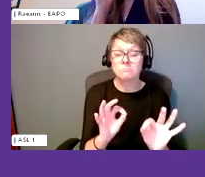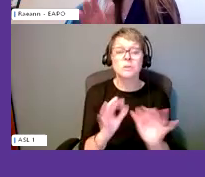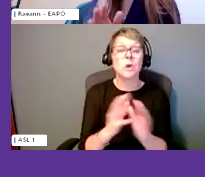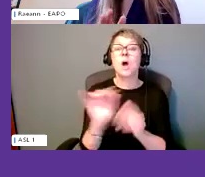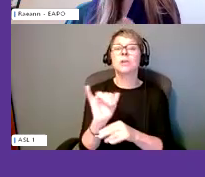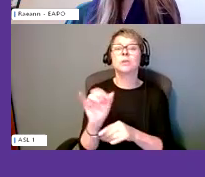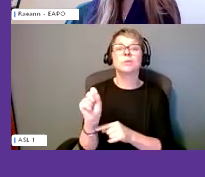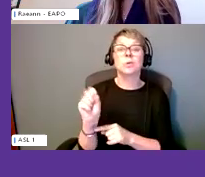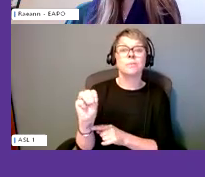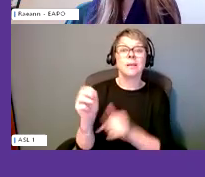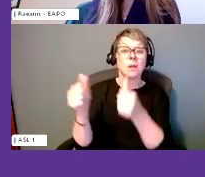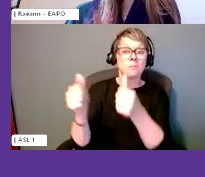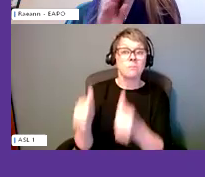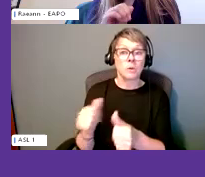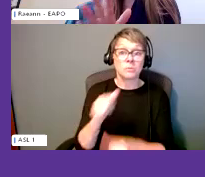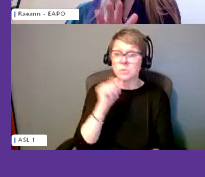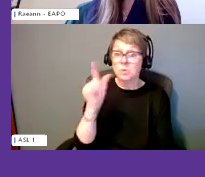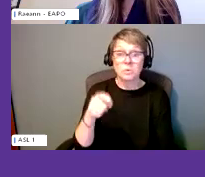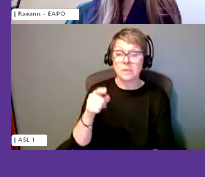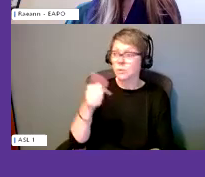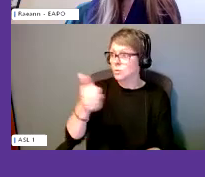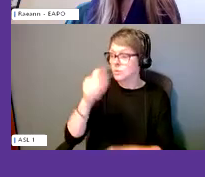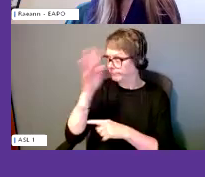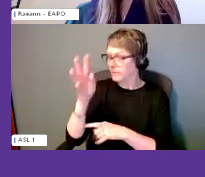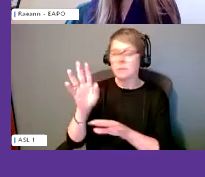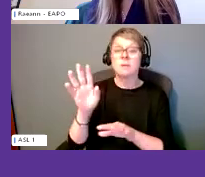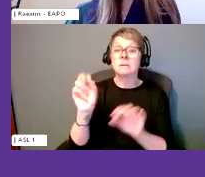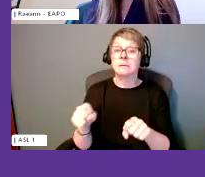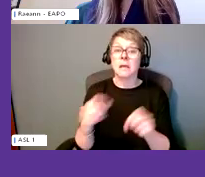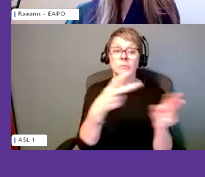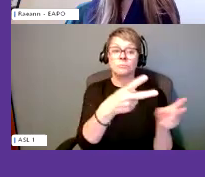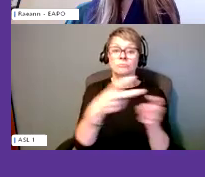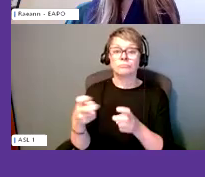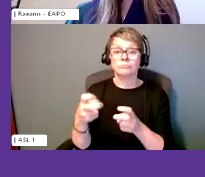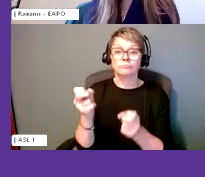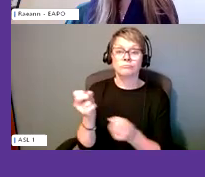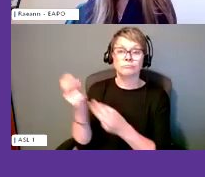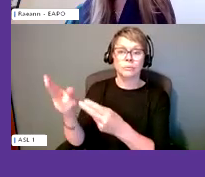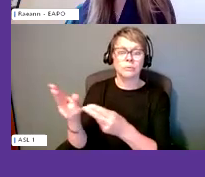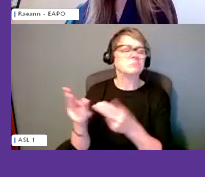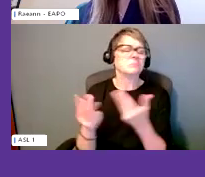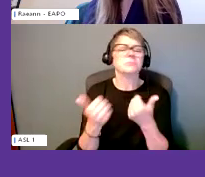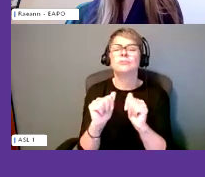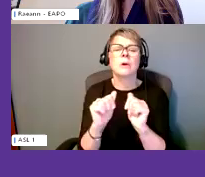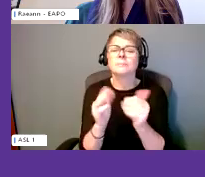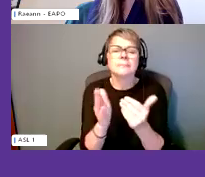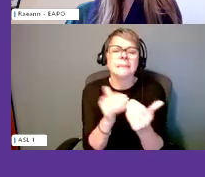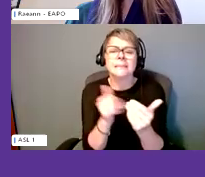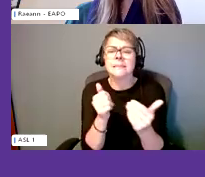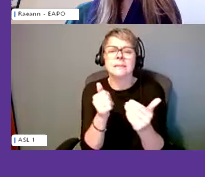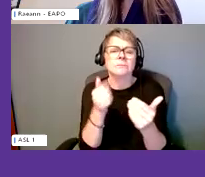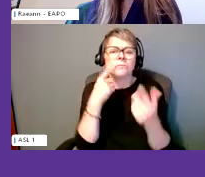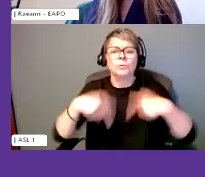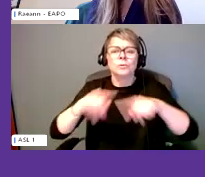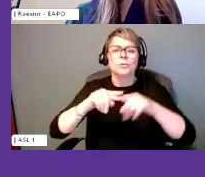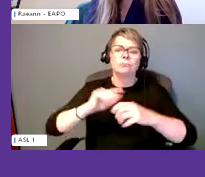you don't need to create them, you can just download them and share them on your sites. Trying to make it as easy as possible for helping you to promote